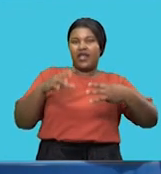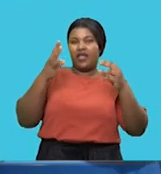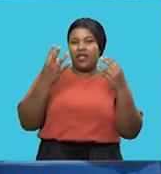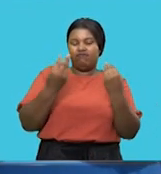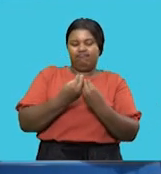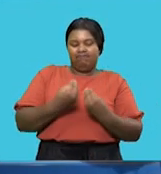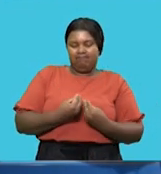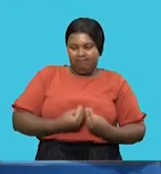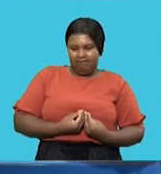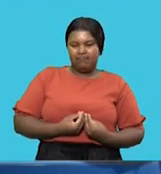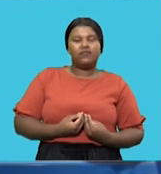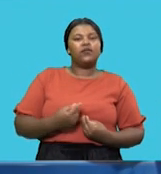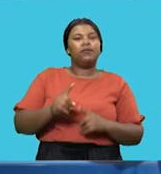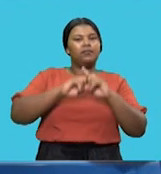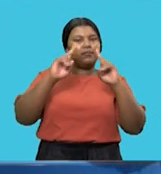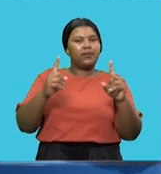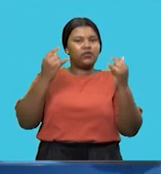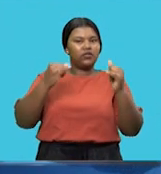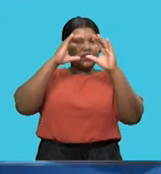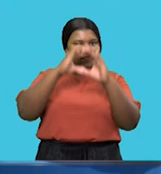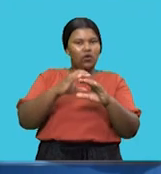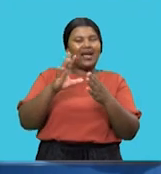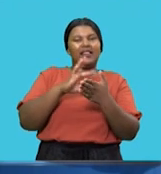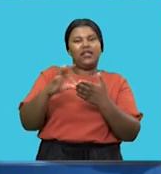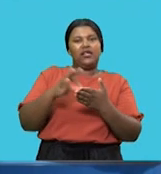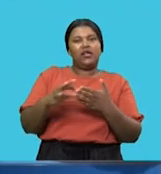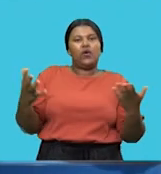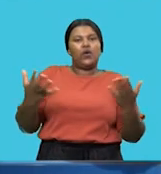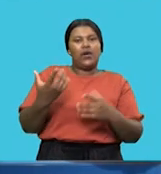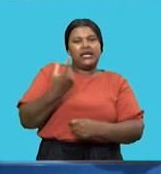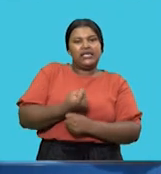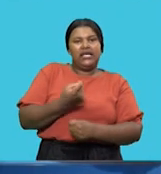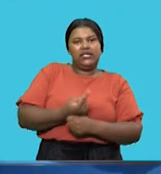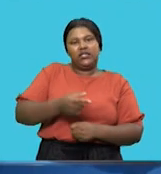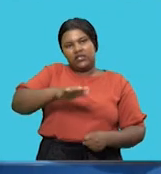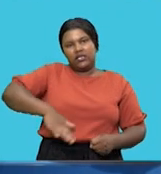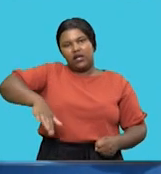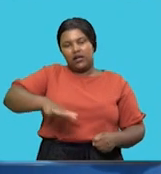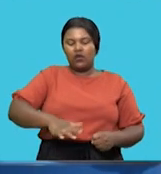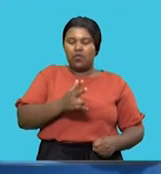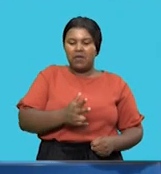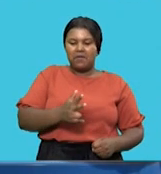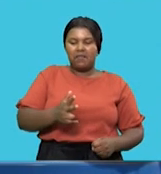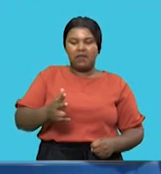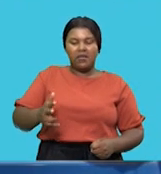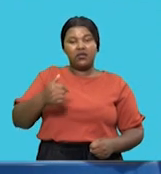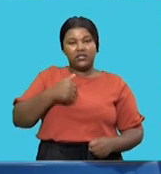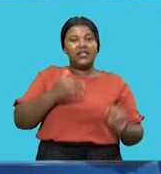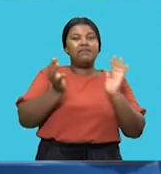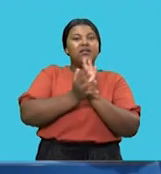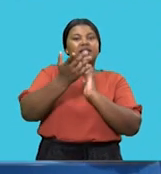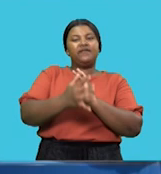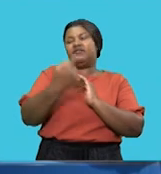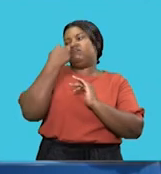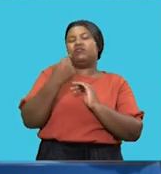partner with. The first one is cleaning at the taxi rank. As you see us going out here, we had a meeting very fruitful with the